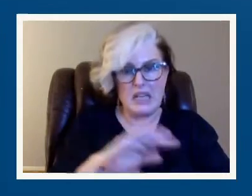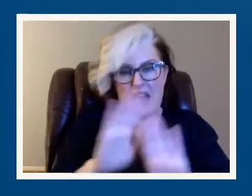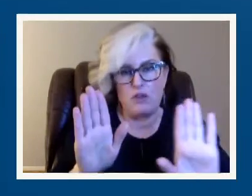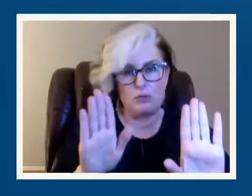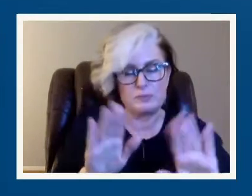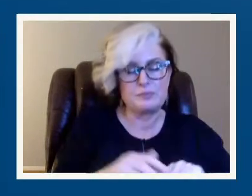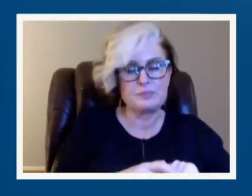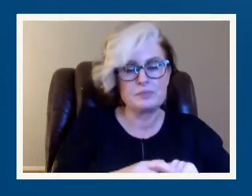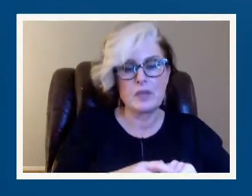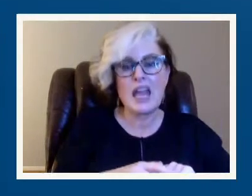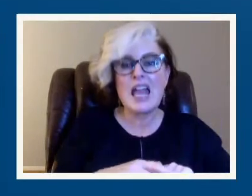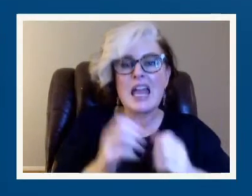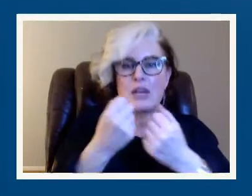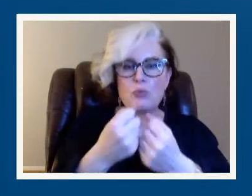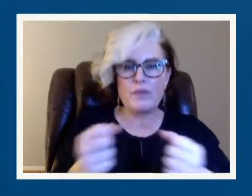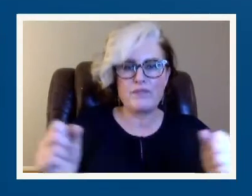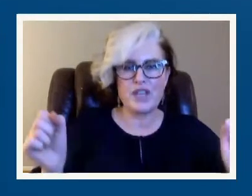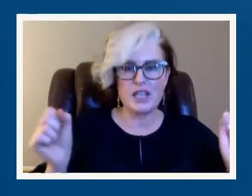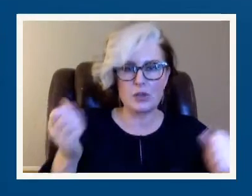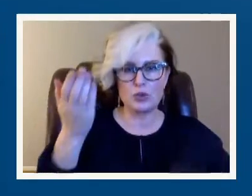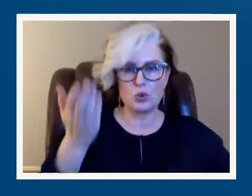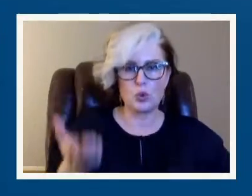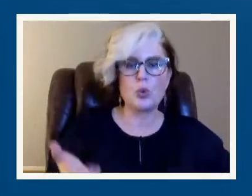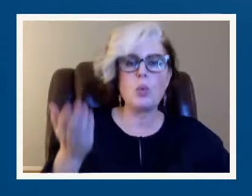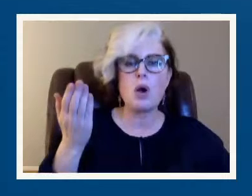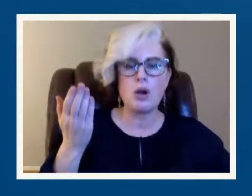It reveals who you are.